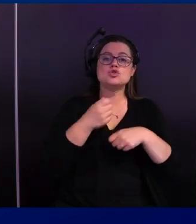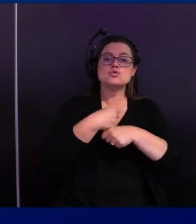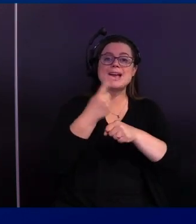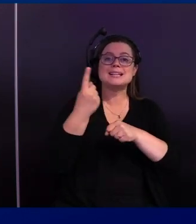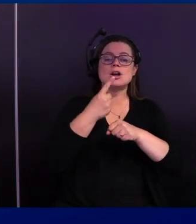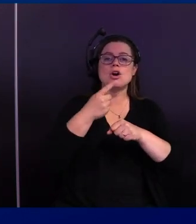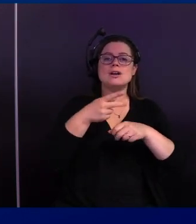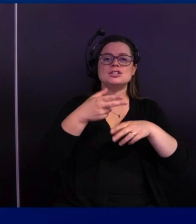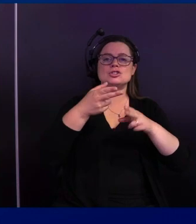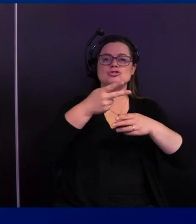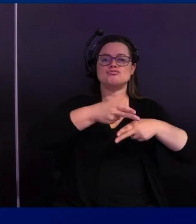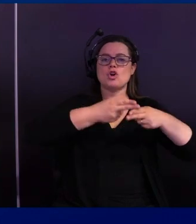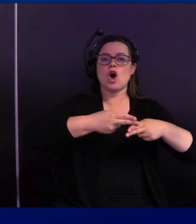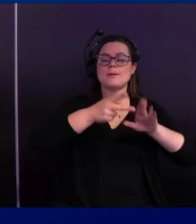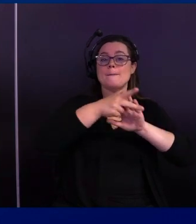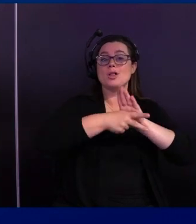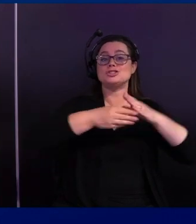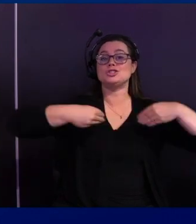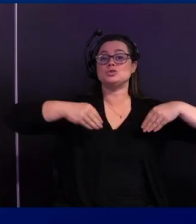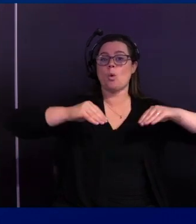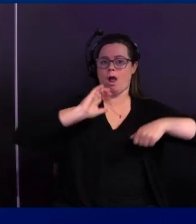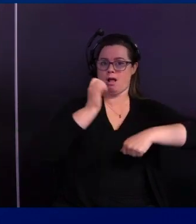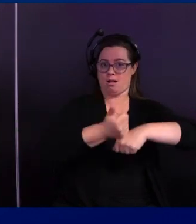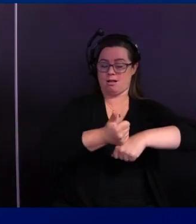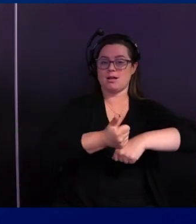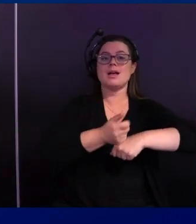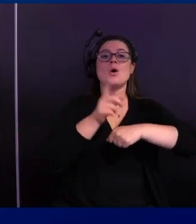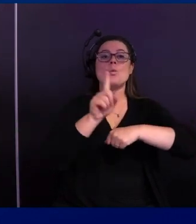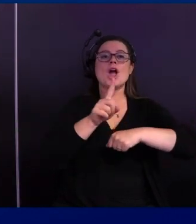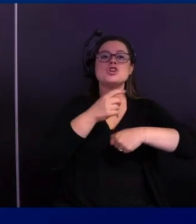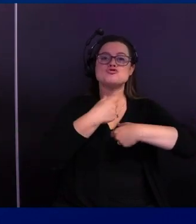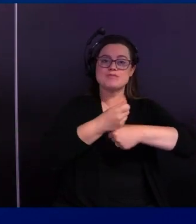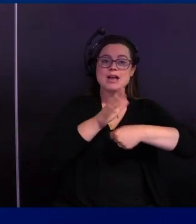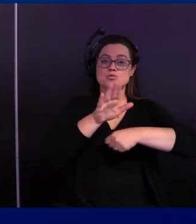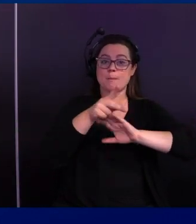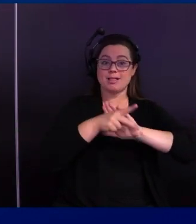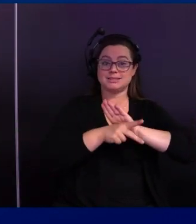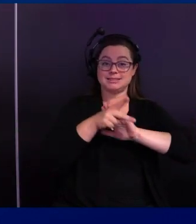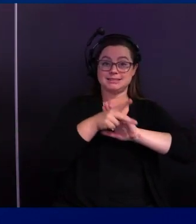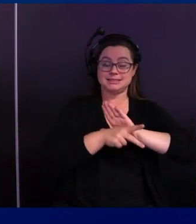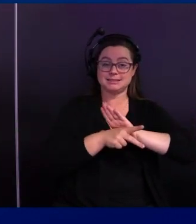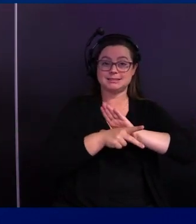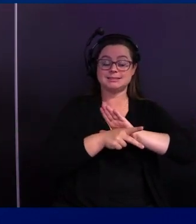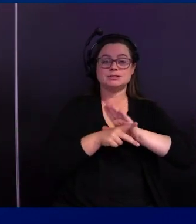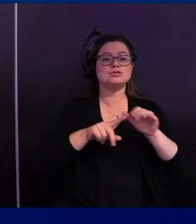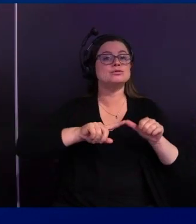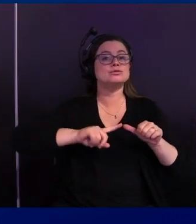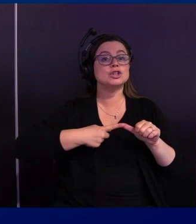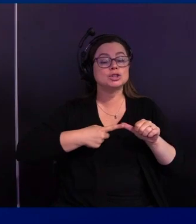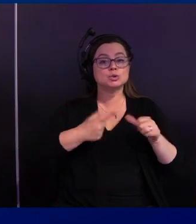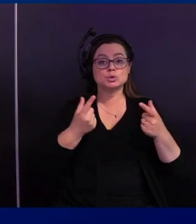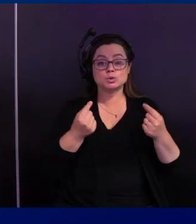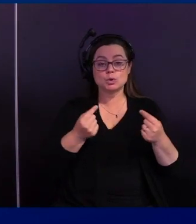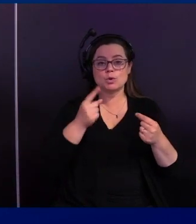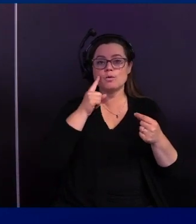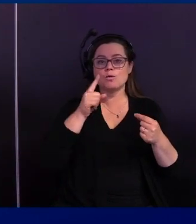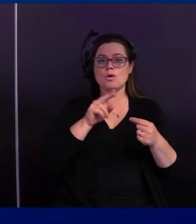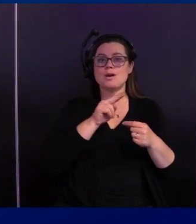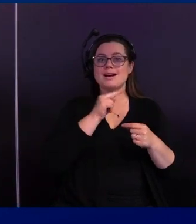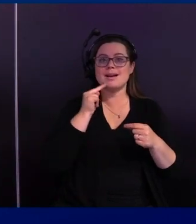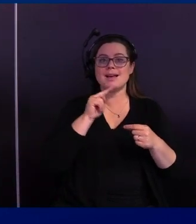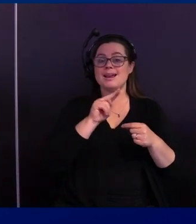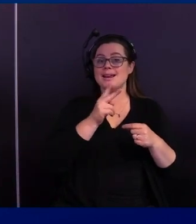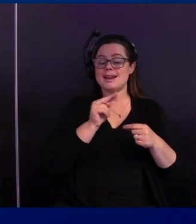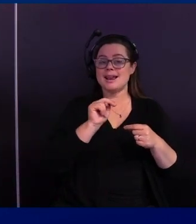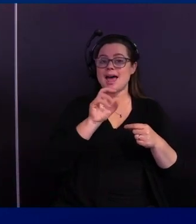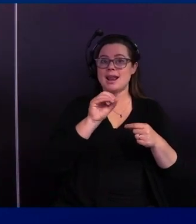policy store, where you're going to start creating policies. And then the first thing you do is, for the nouns and verbs